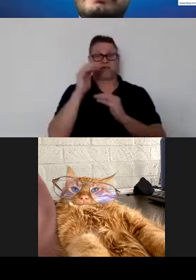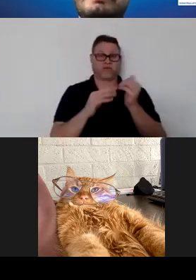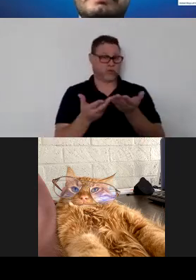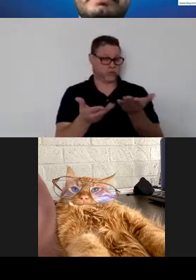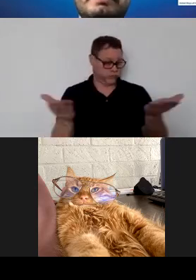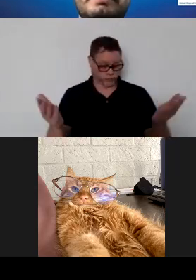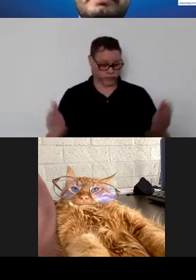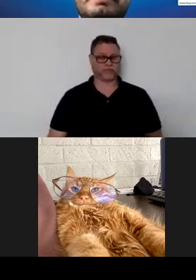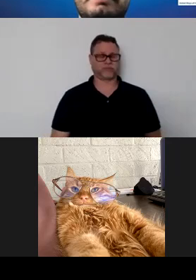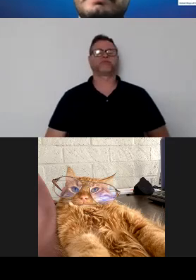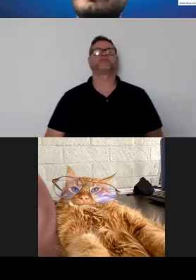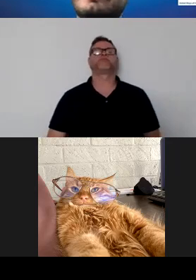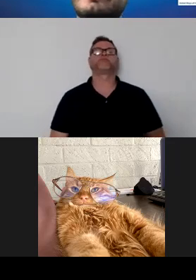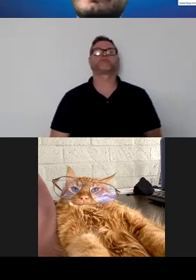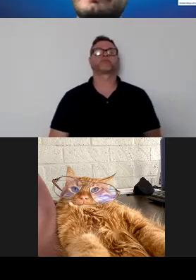doing.